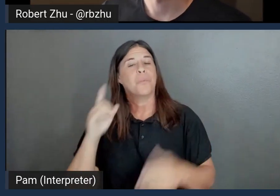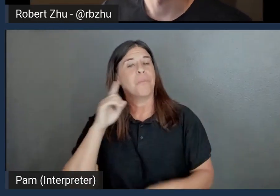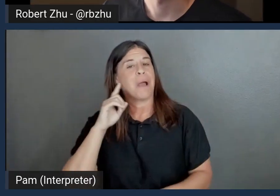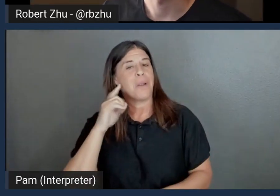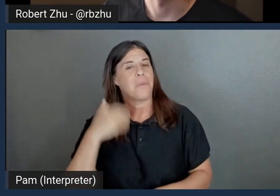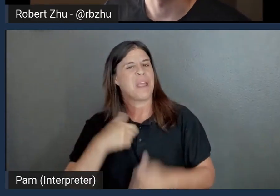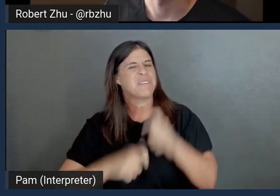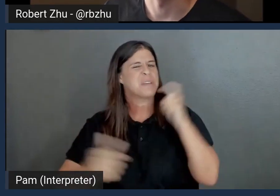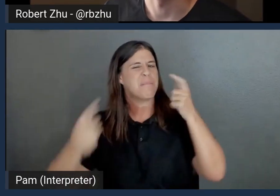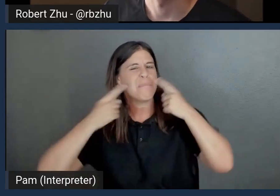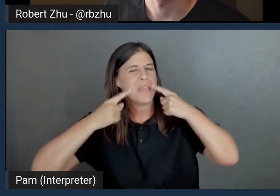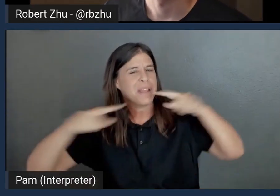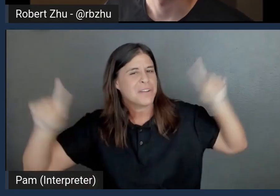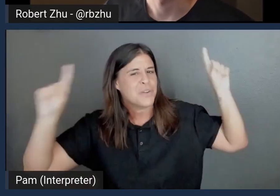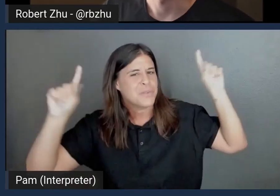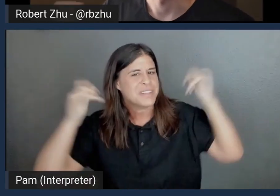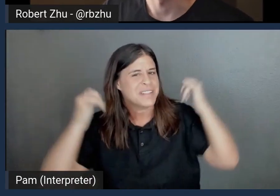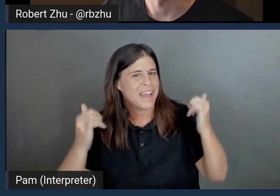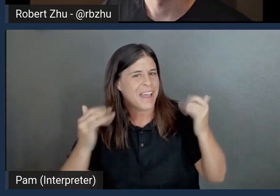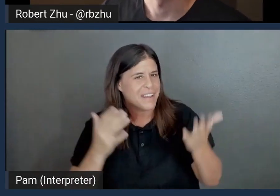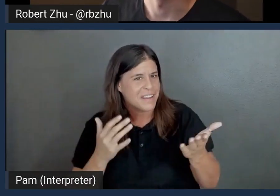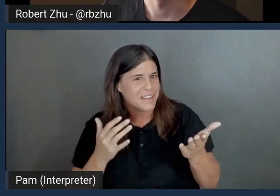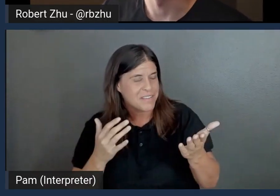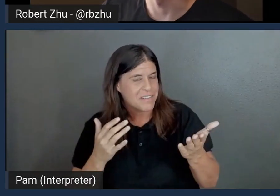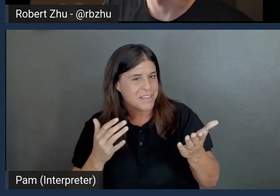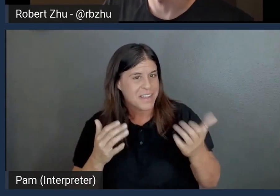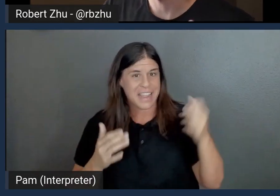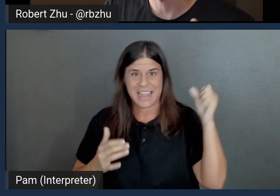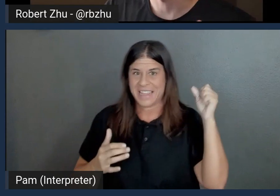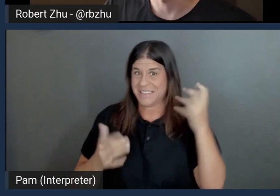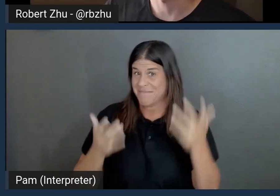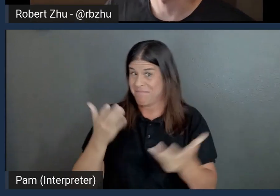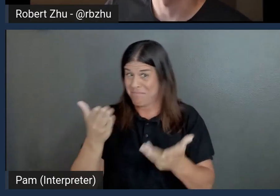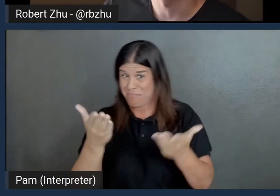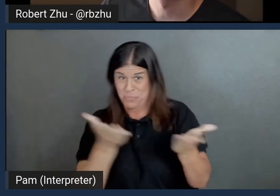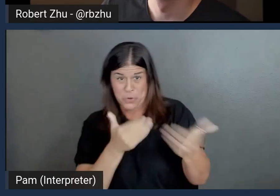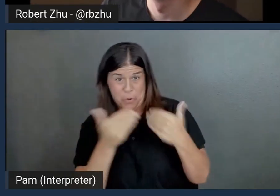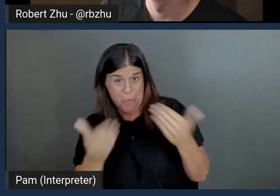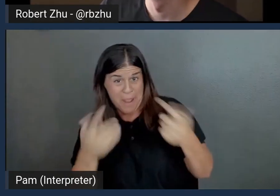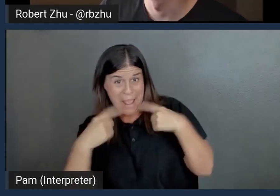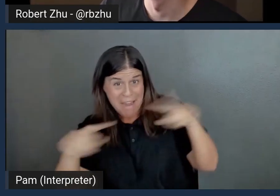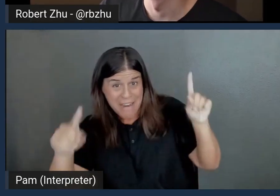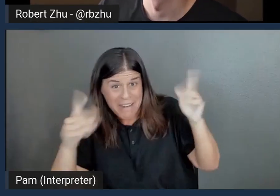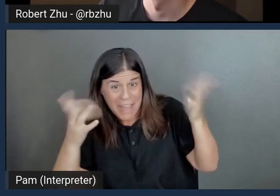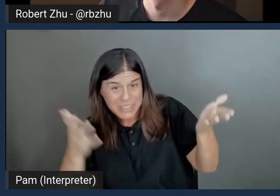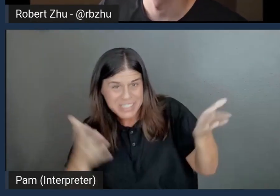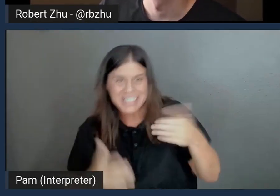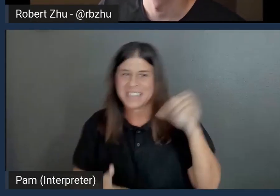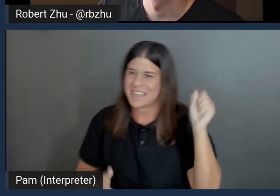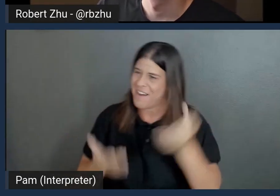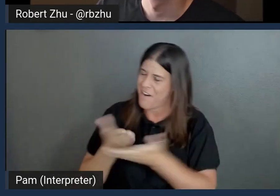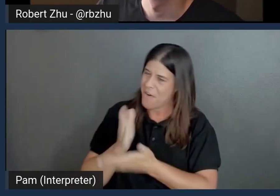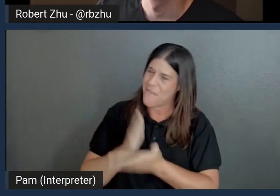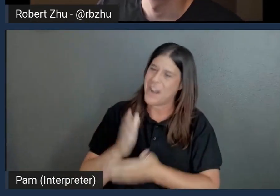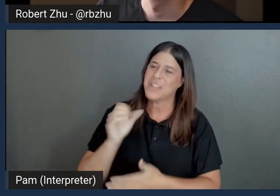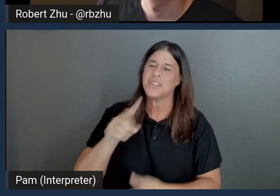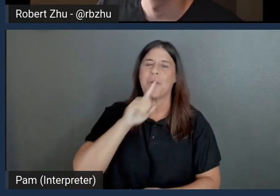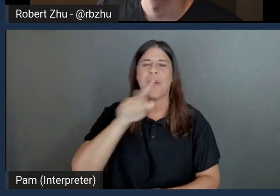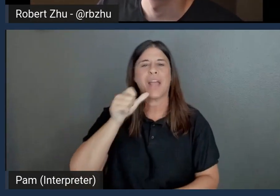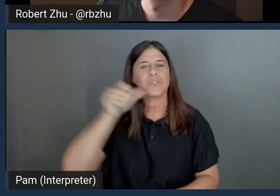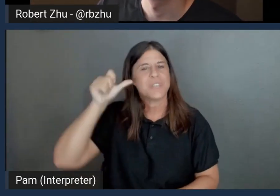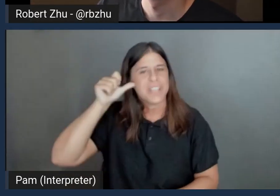big news to announce today. Would you Yes. do the honors Yes. and let the cat out of the bag? All right. Yeah. So actually,